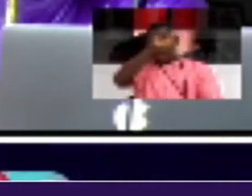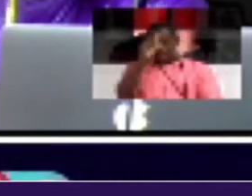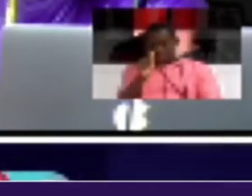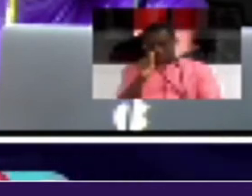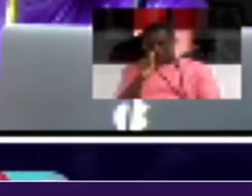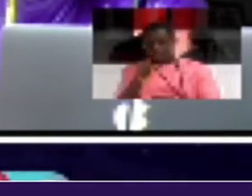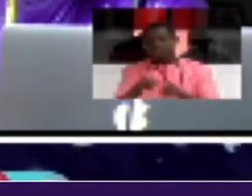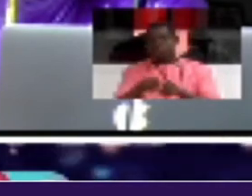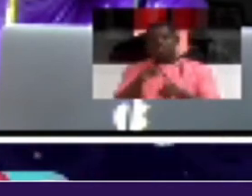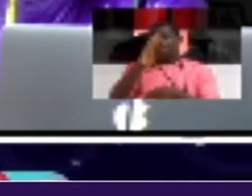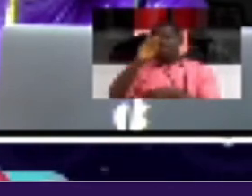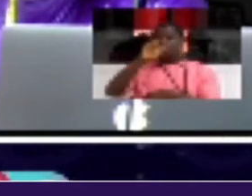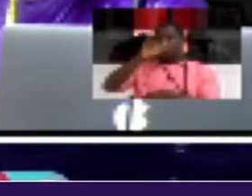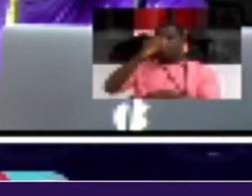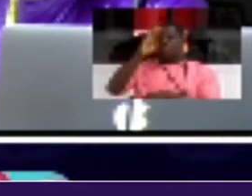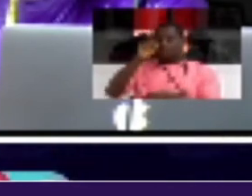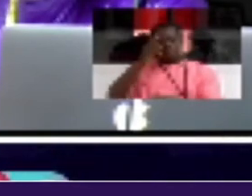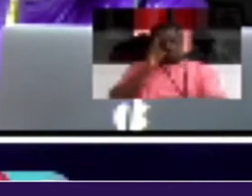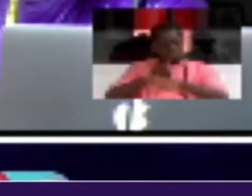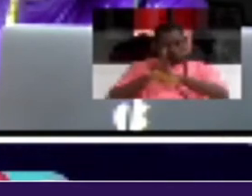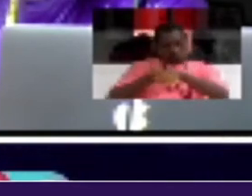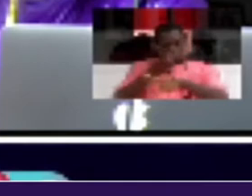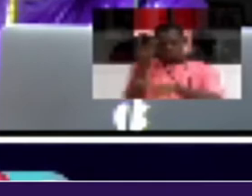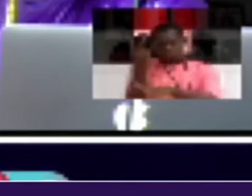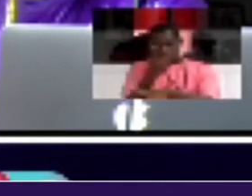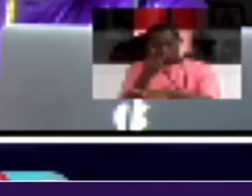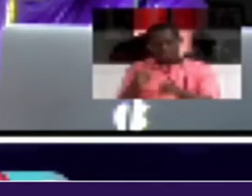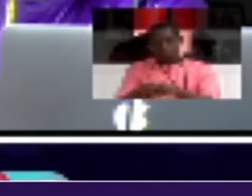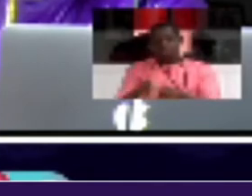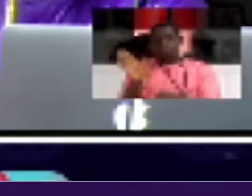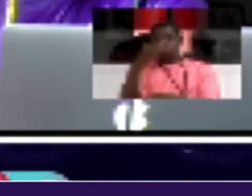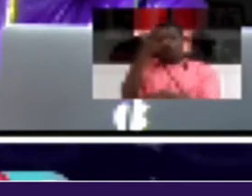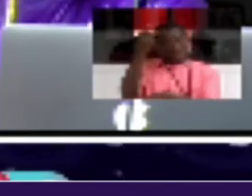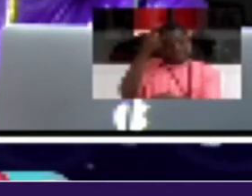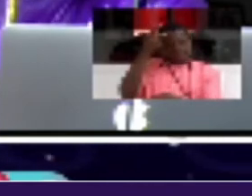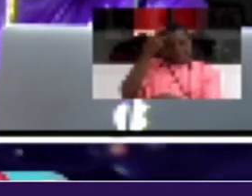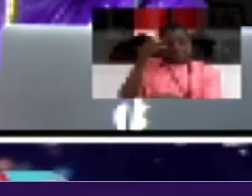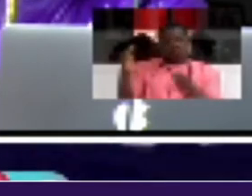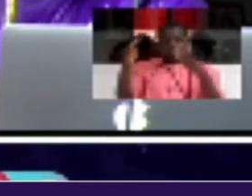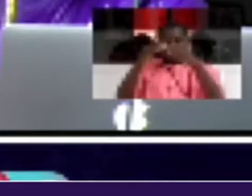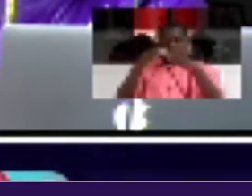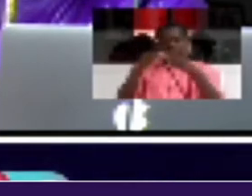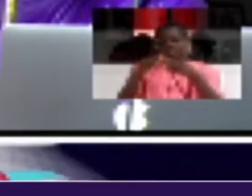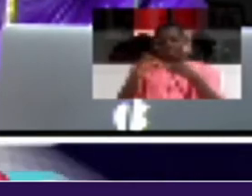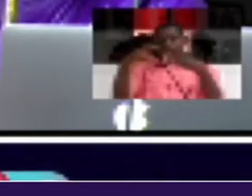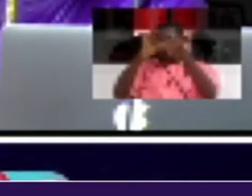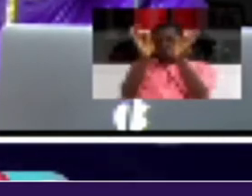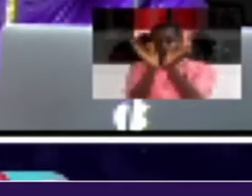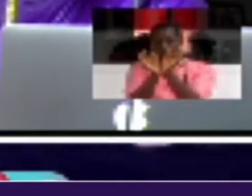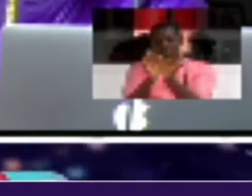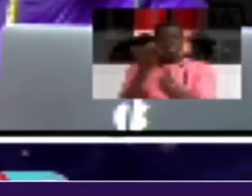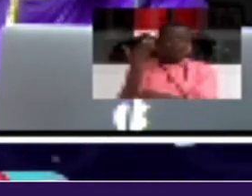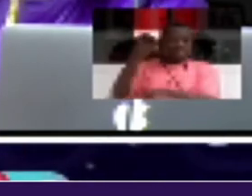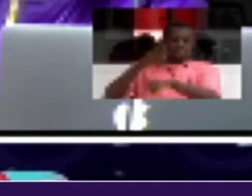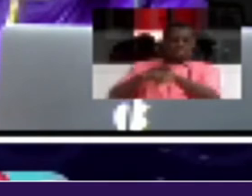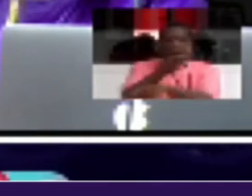that you should report to Tumbultamba in Kanilai to join the patrol team. And at that time,